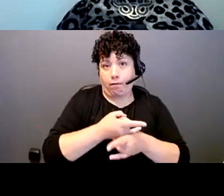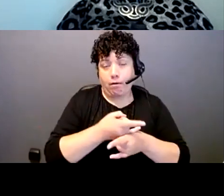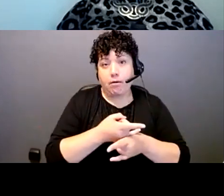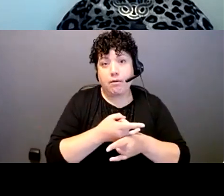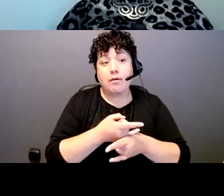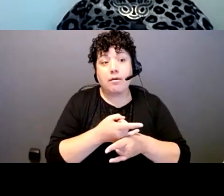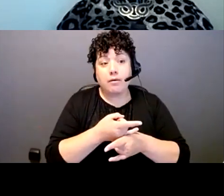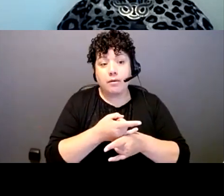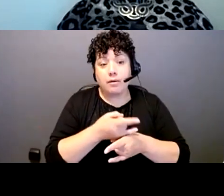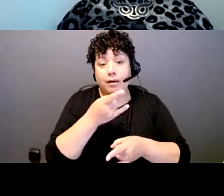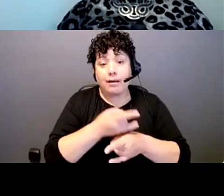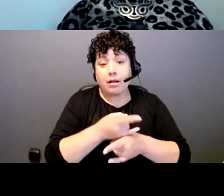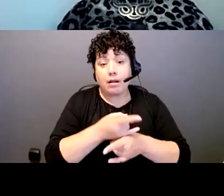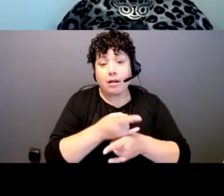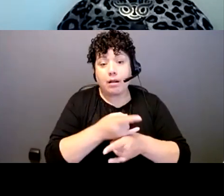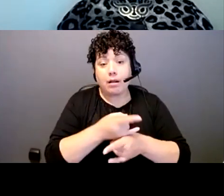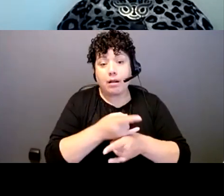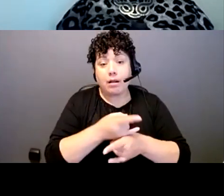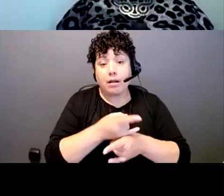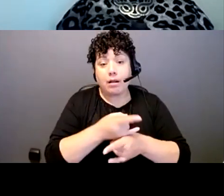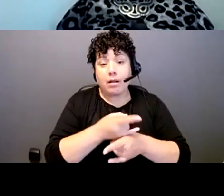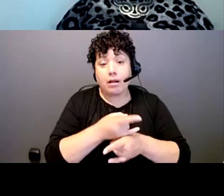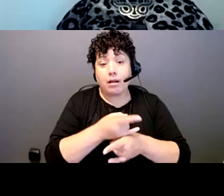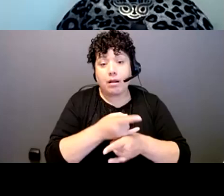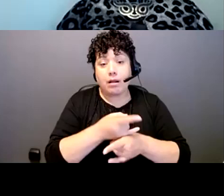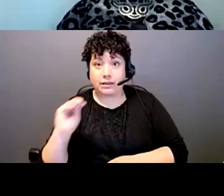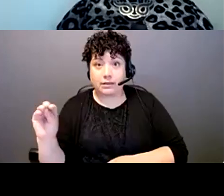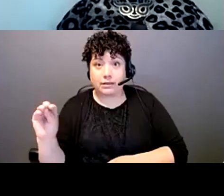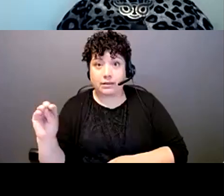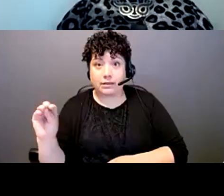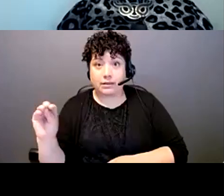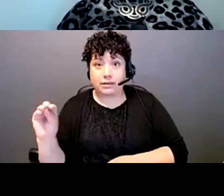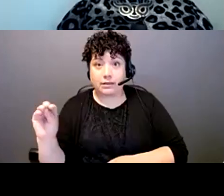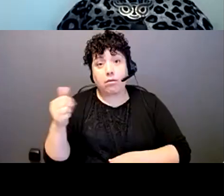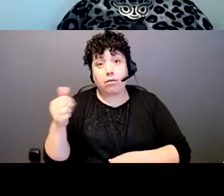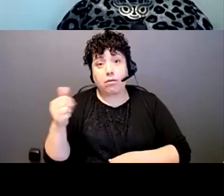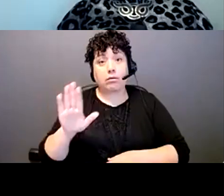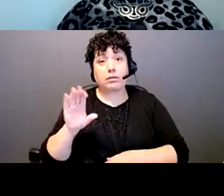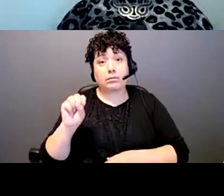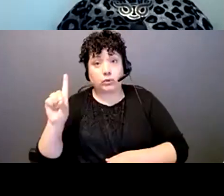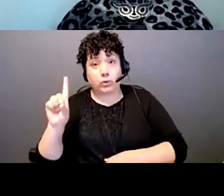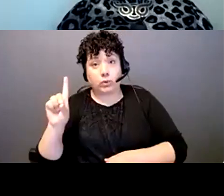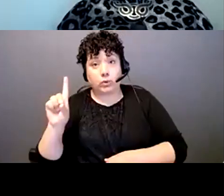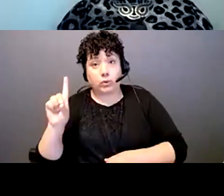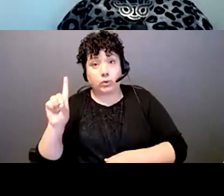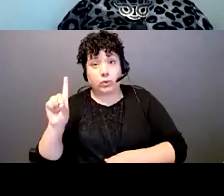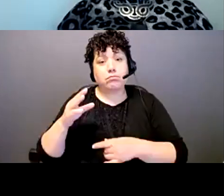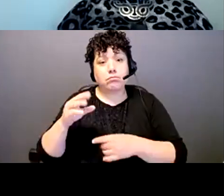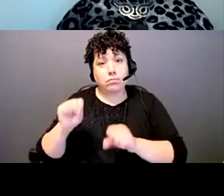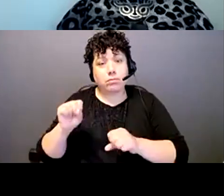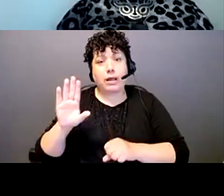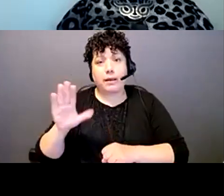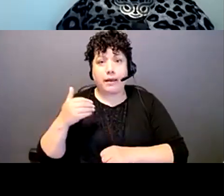about 73.3%. And other substance use disorders that were found included sedative